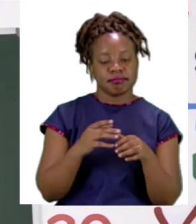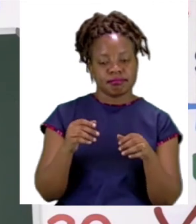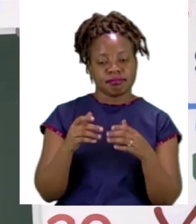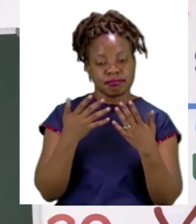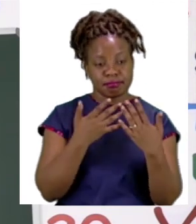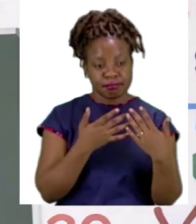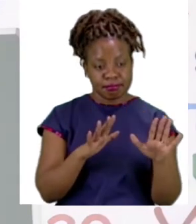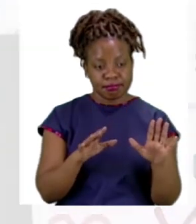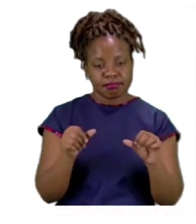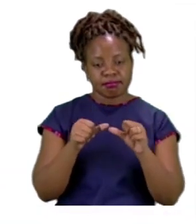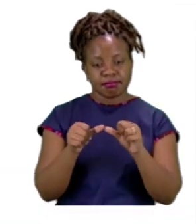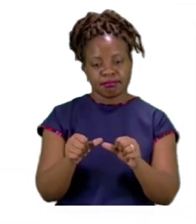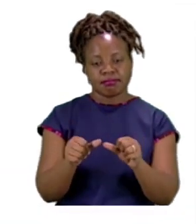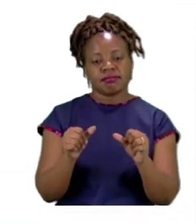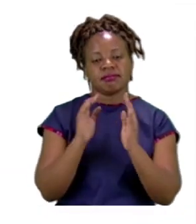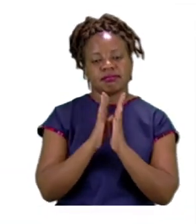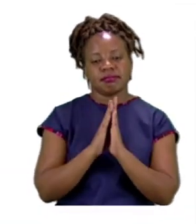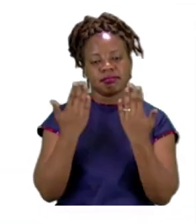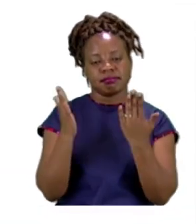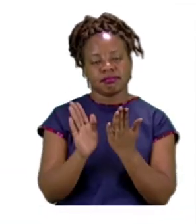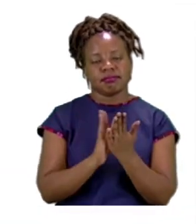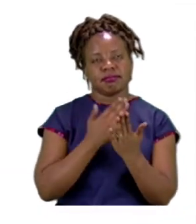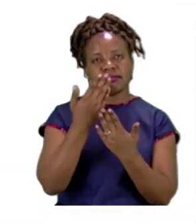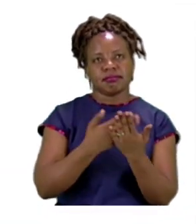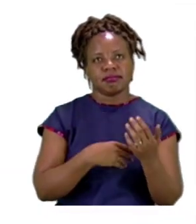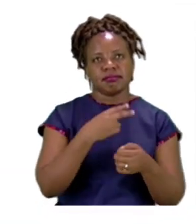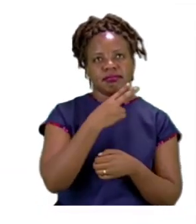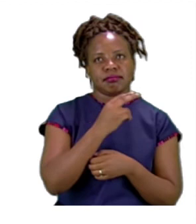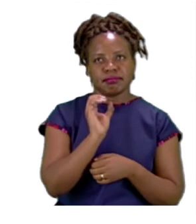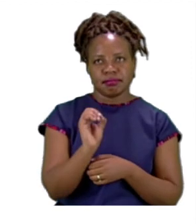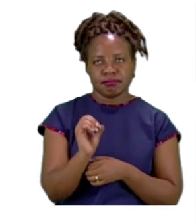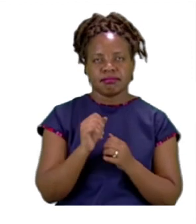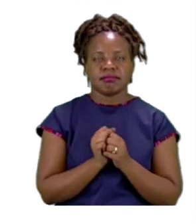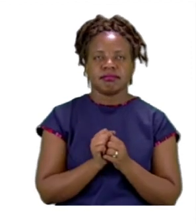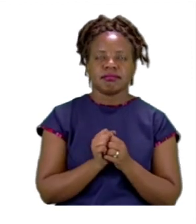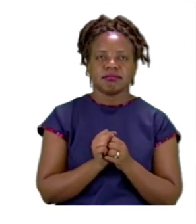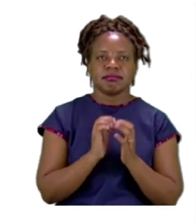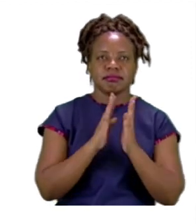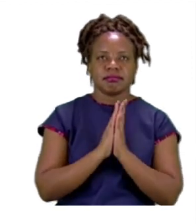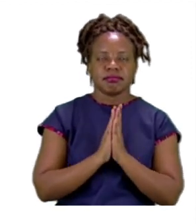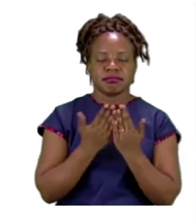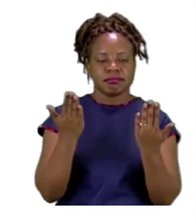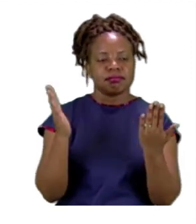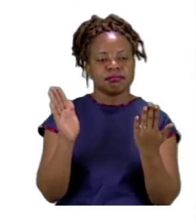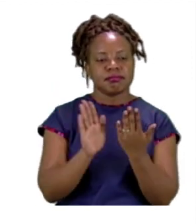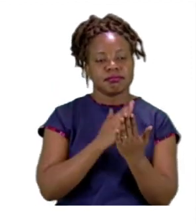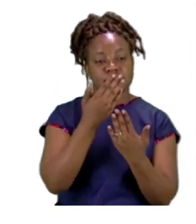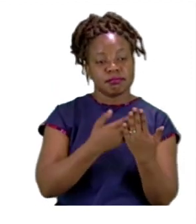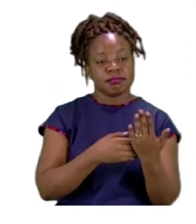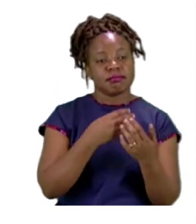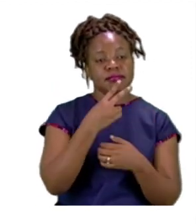20. Now on page 20, we are continuing with our punctuation and we are going to